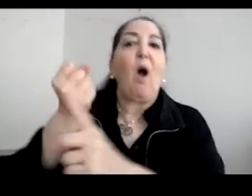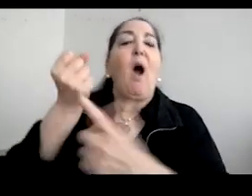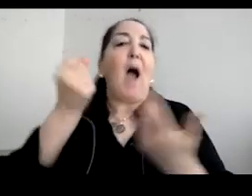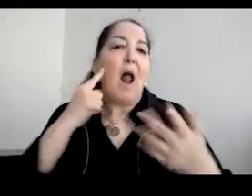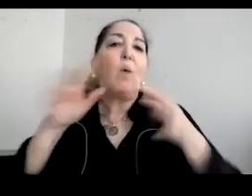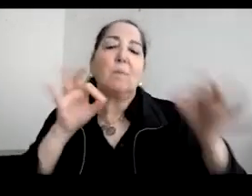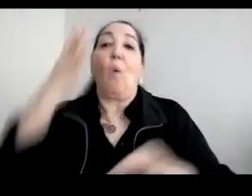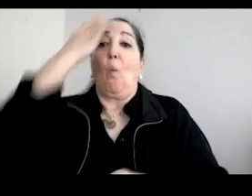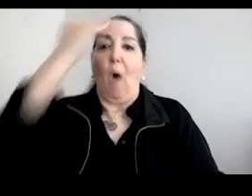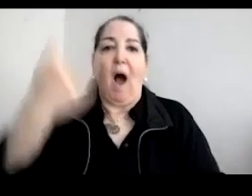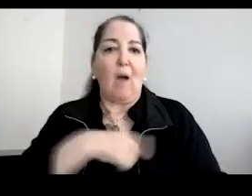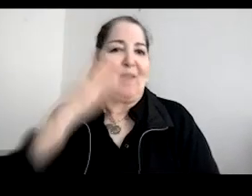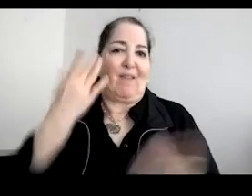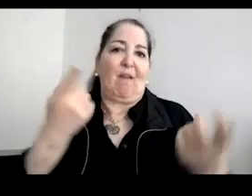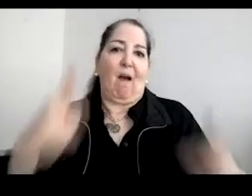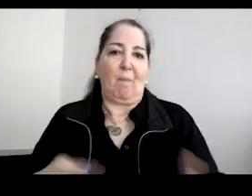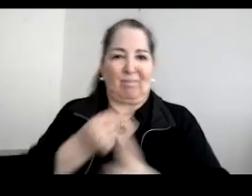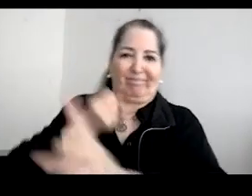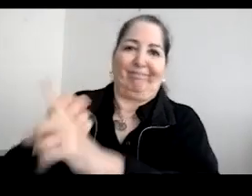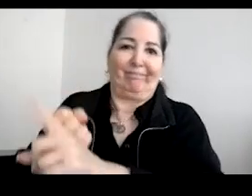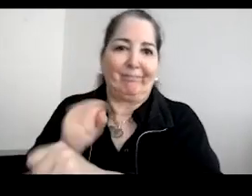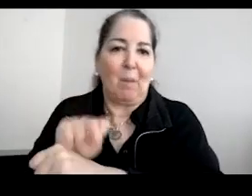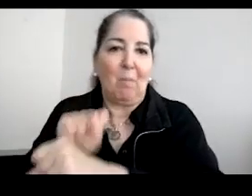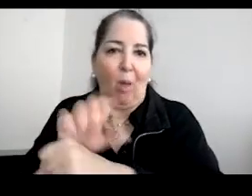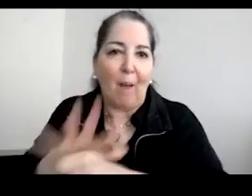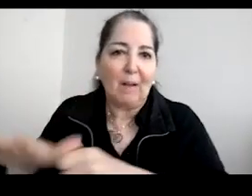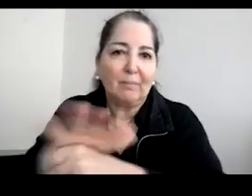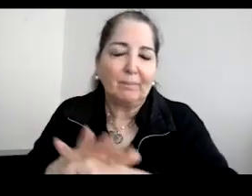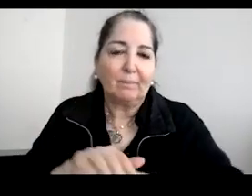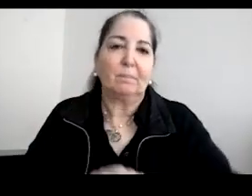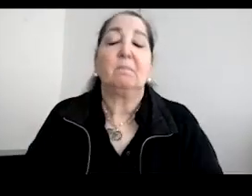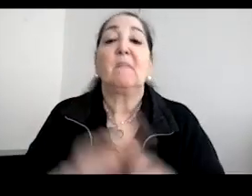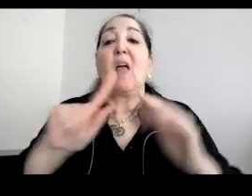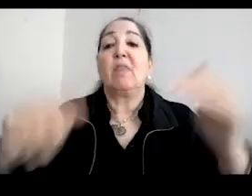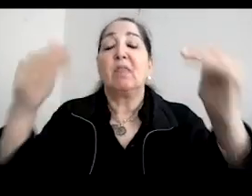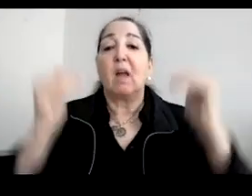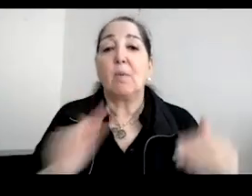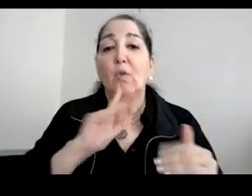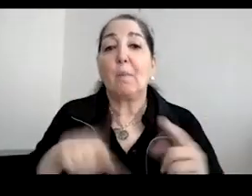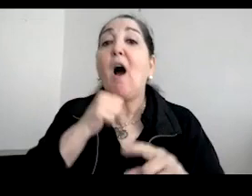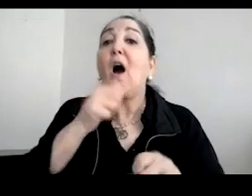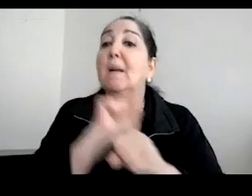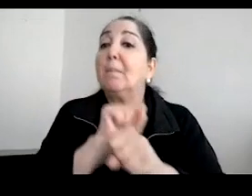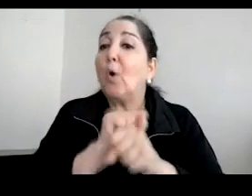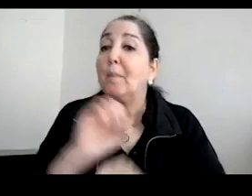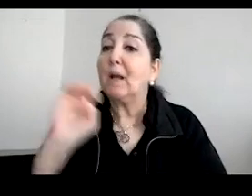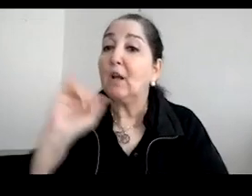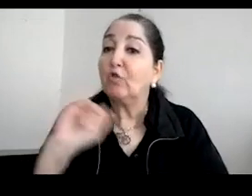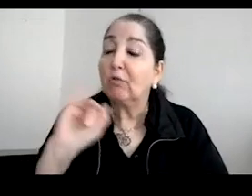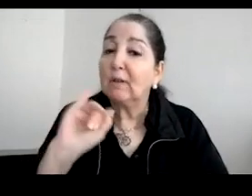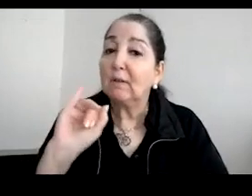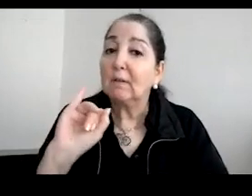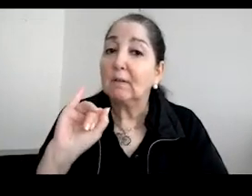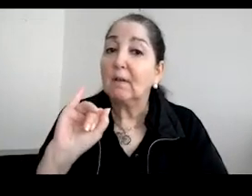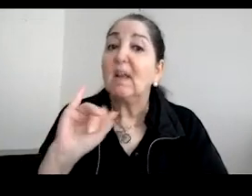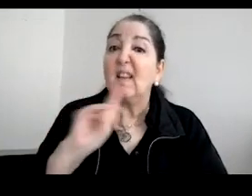on to talk about policy responses with a focus on unemployment insurance. Think about whether the unemployment insurance system that we have is really up to the challenge